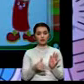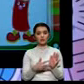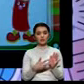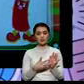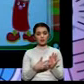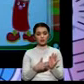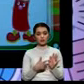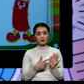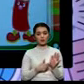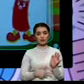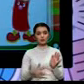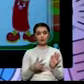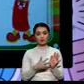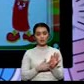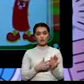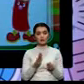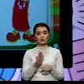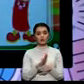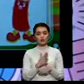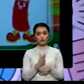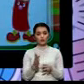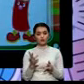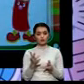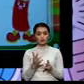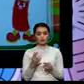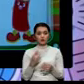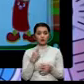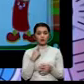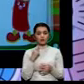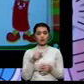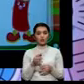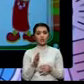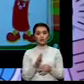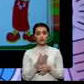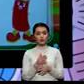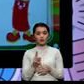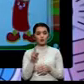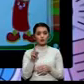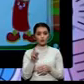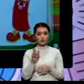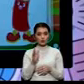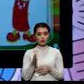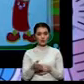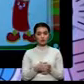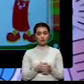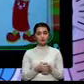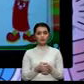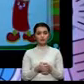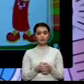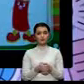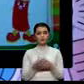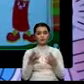ni 78 ga bo'lishimiz kerak. Ushbu sonlar bo'linmasi esa 100 ga teng. Ana